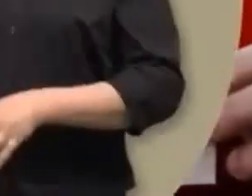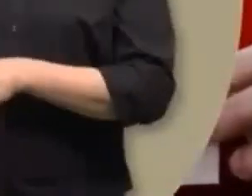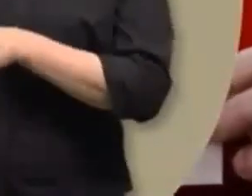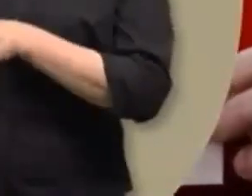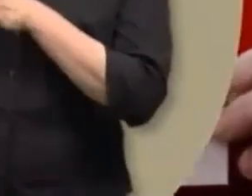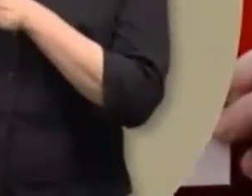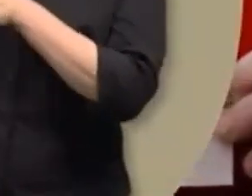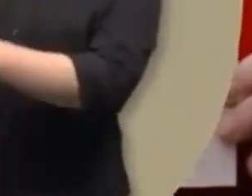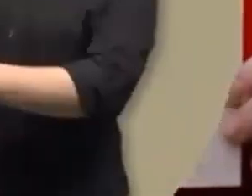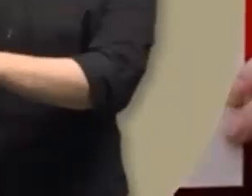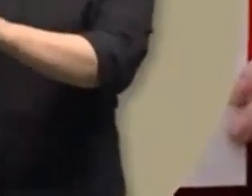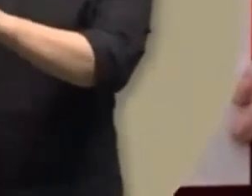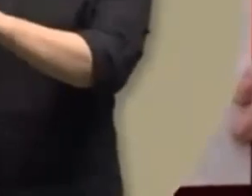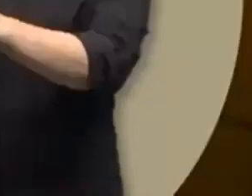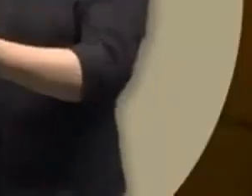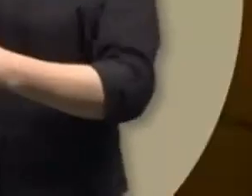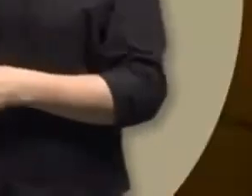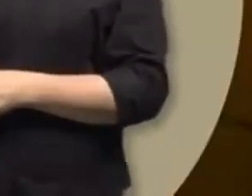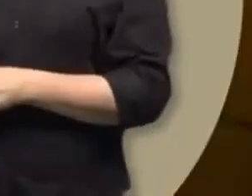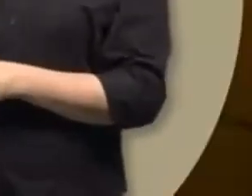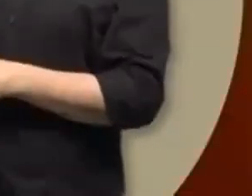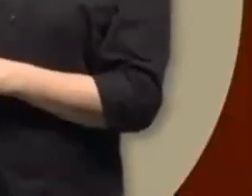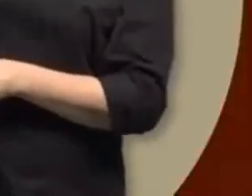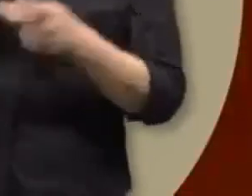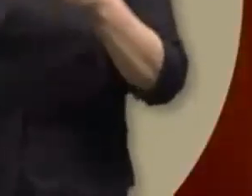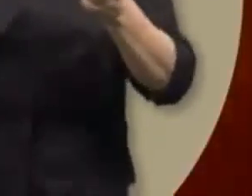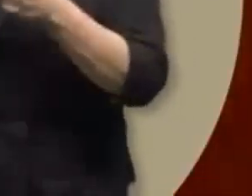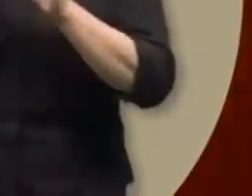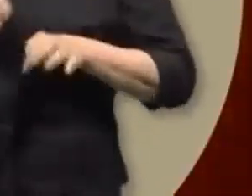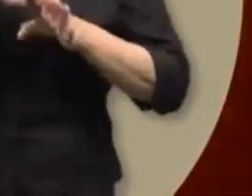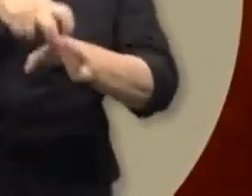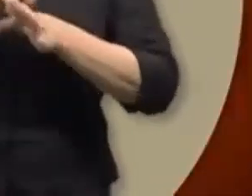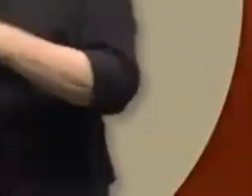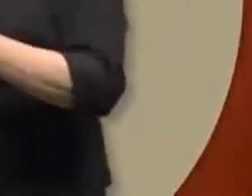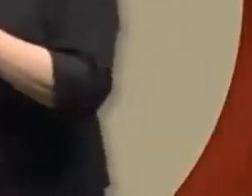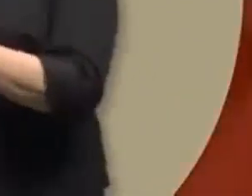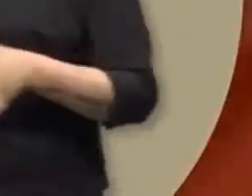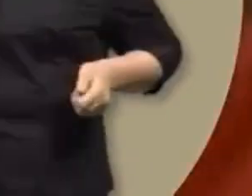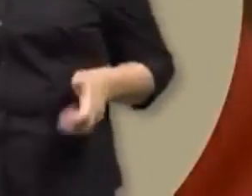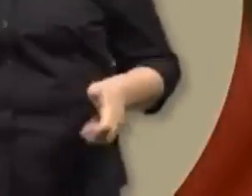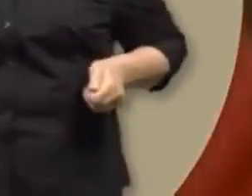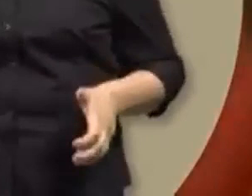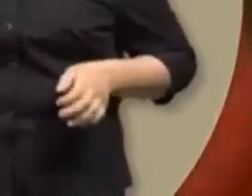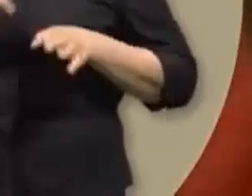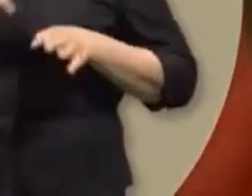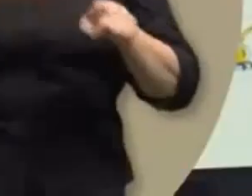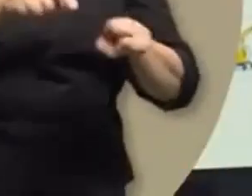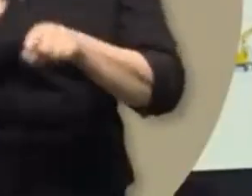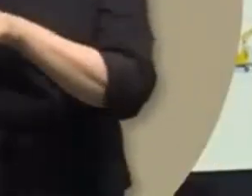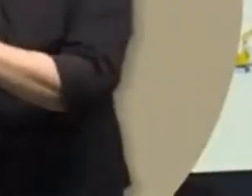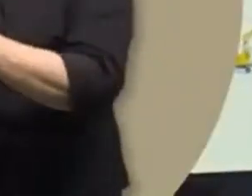We've used it for his horseback riding lessons. He just loves it because it gives him